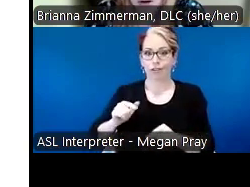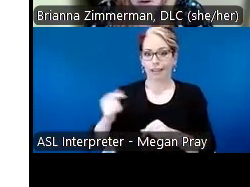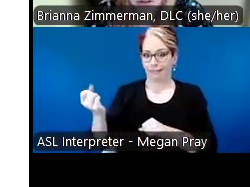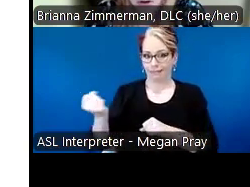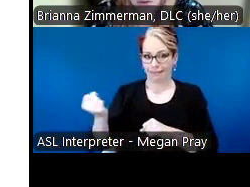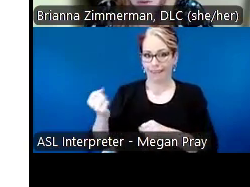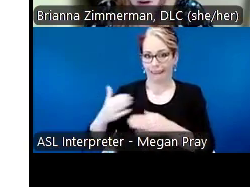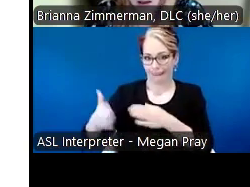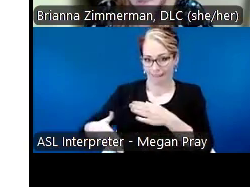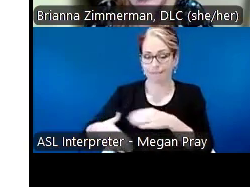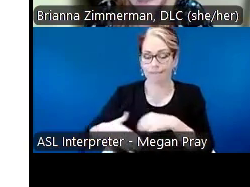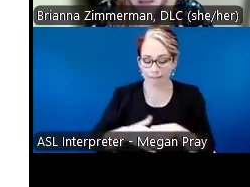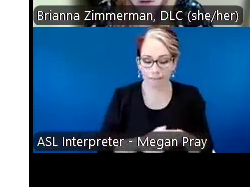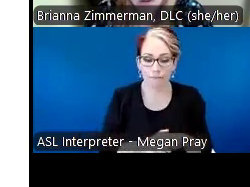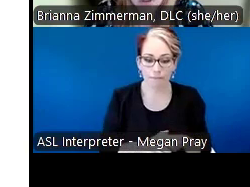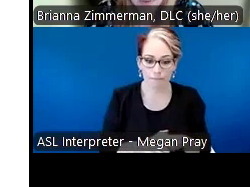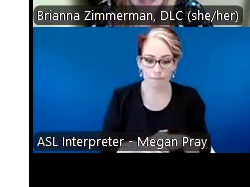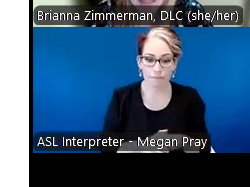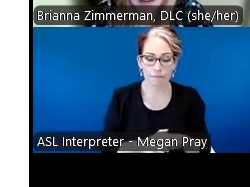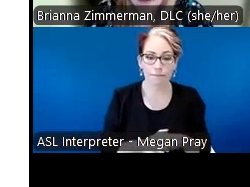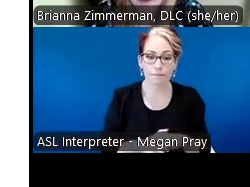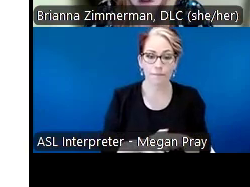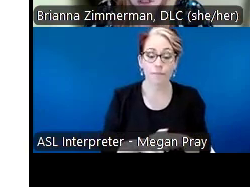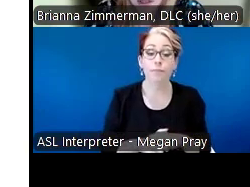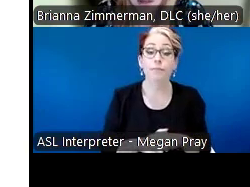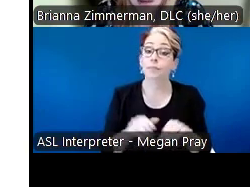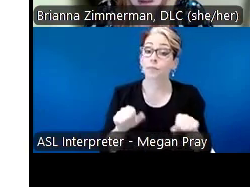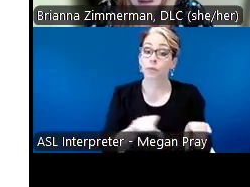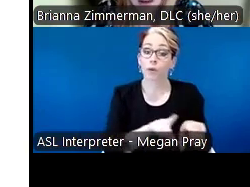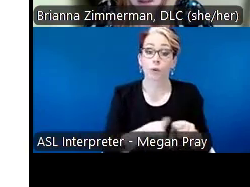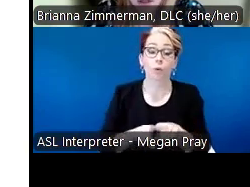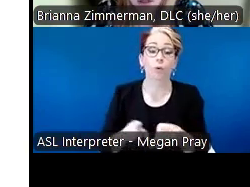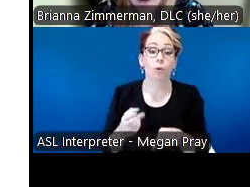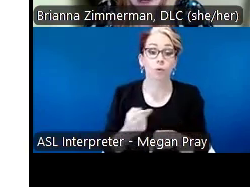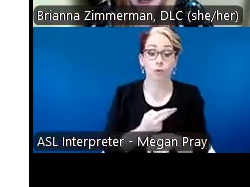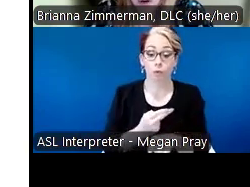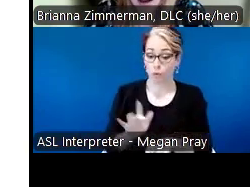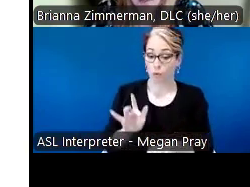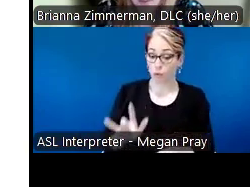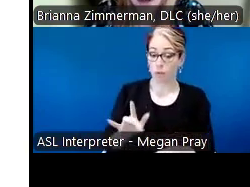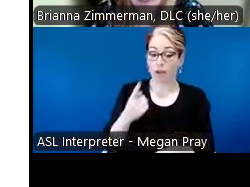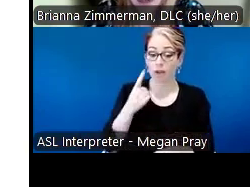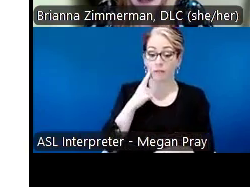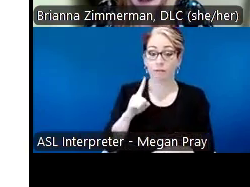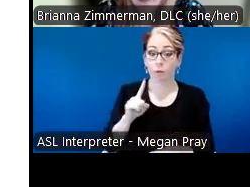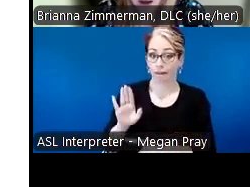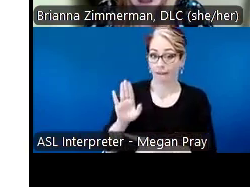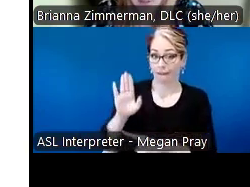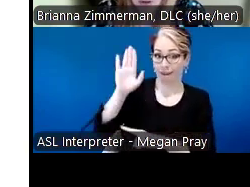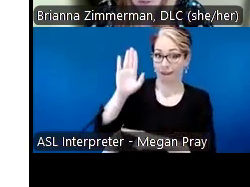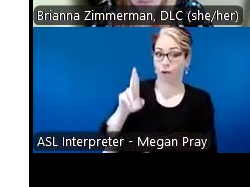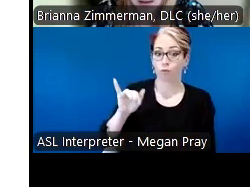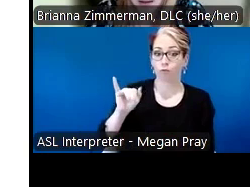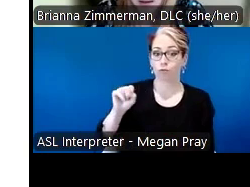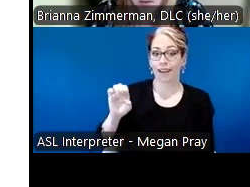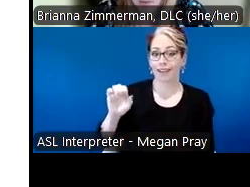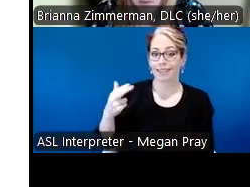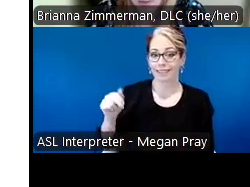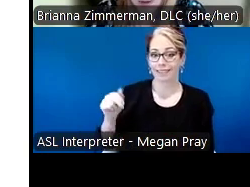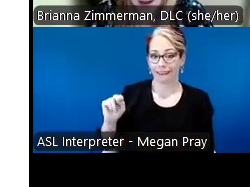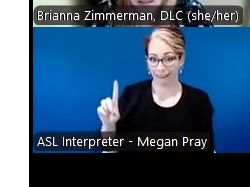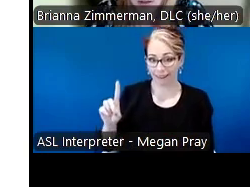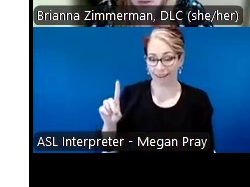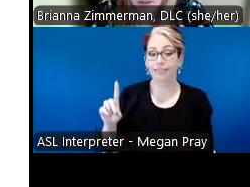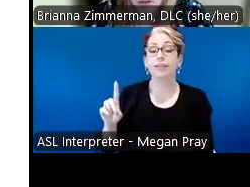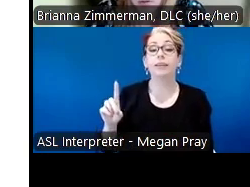You can also use the raise hand function and turn your video on when you're speaking if possible. When